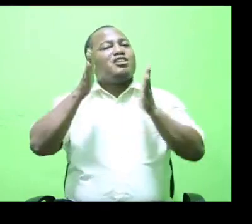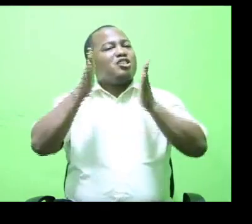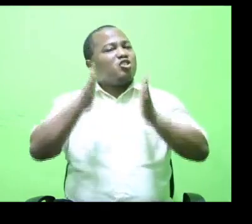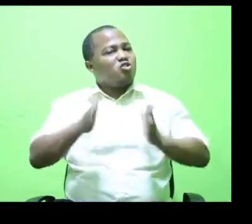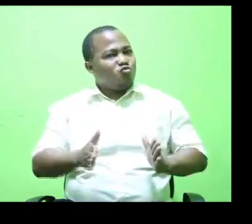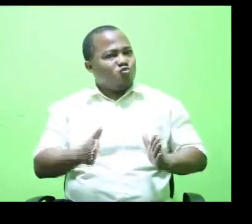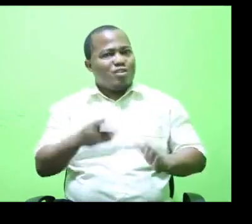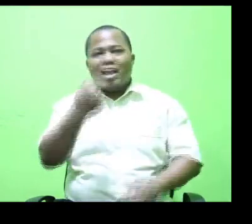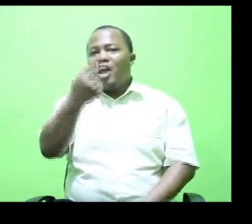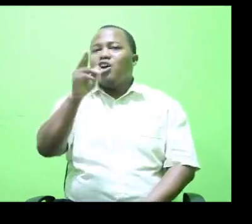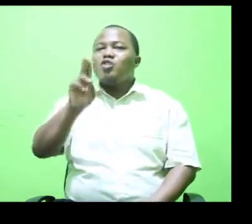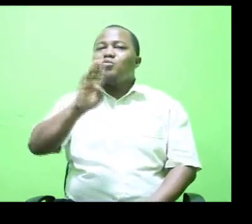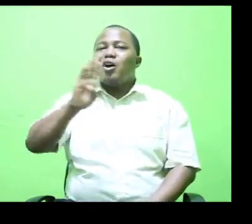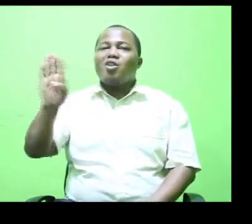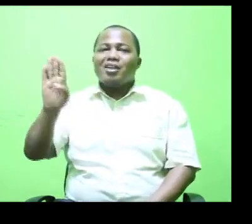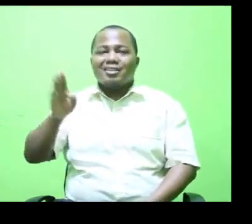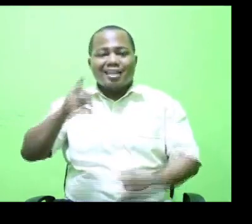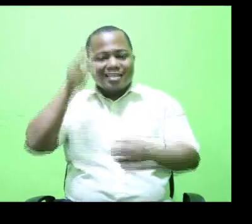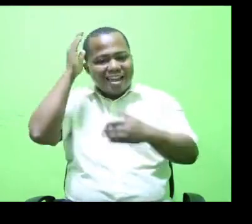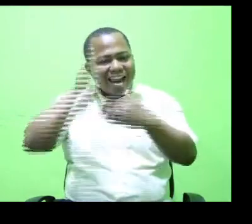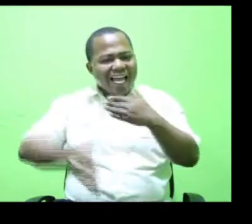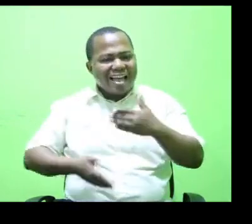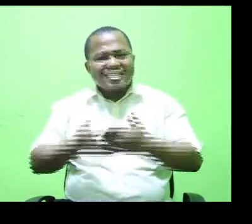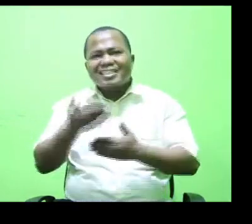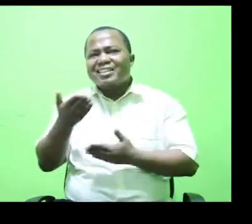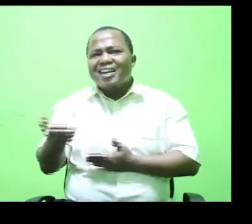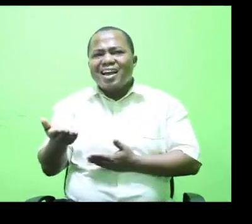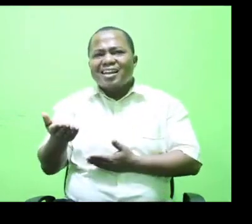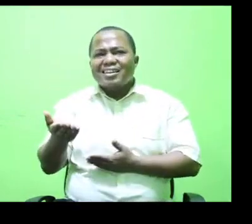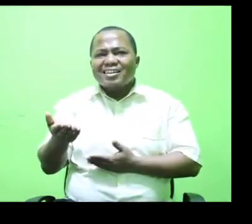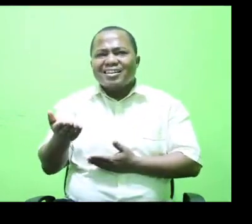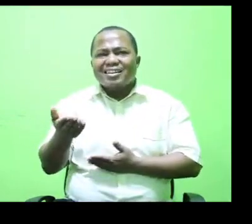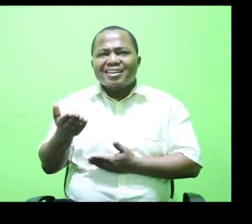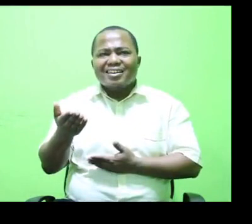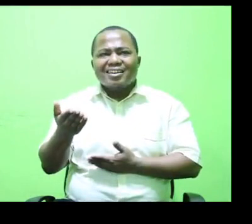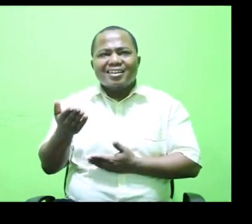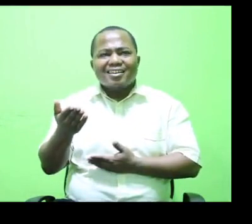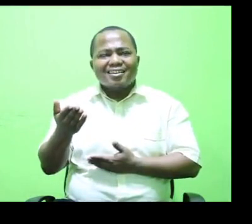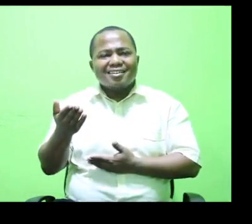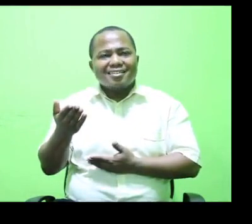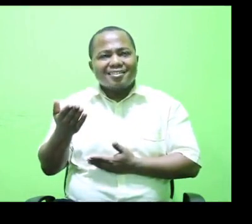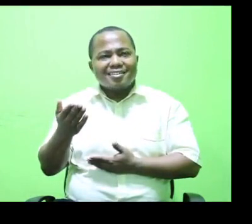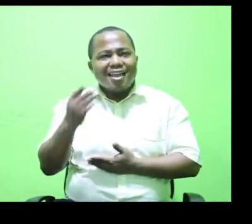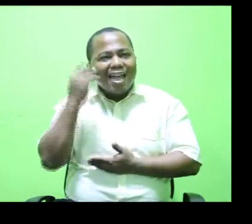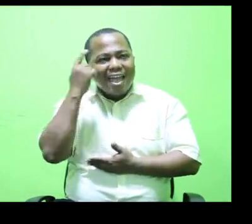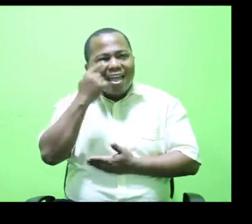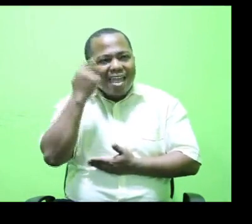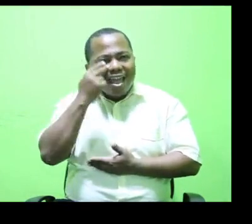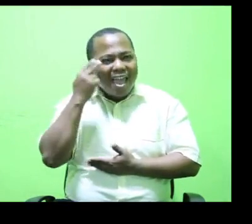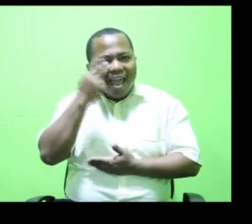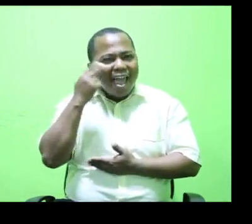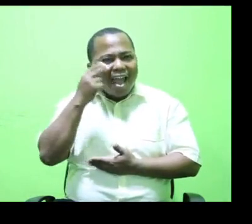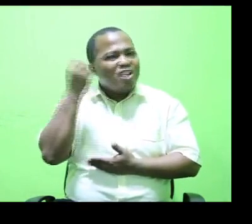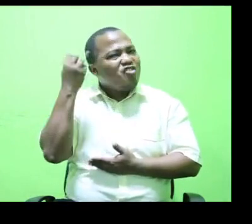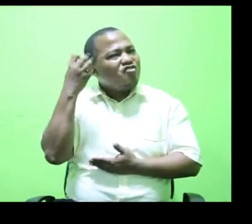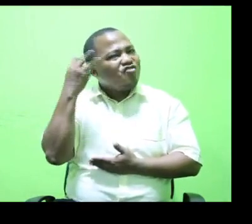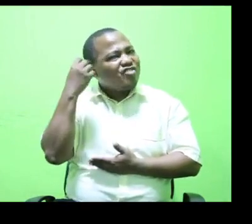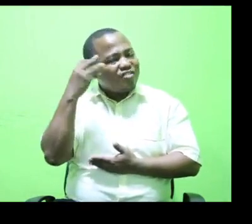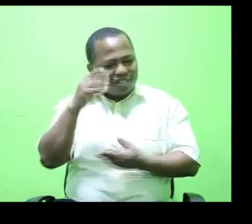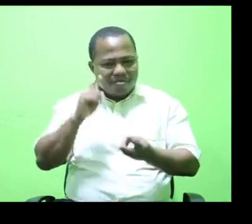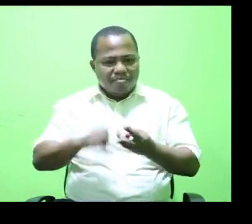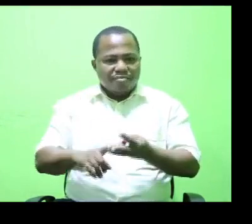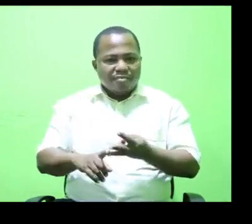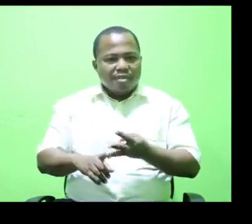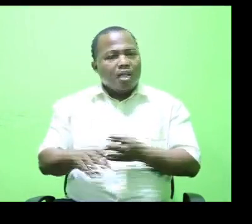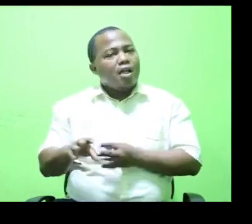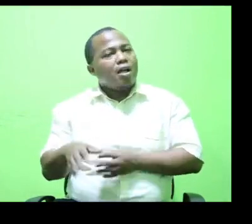Good. And the last one is yellow fever. Thank you very much,